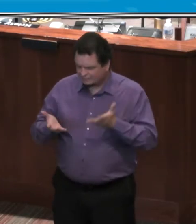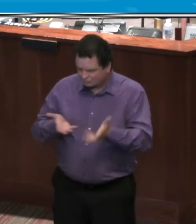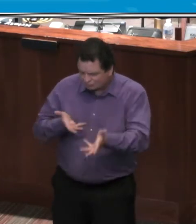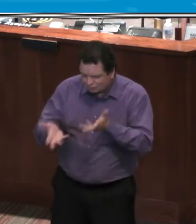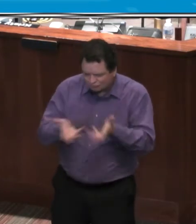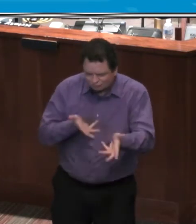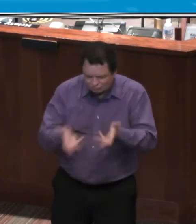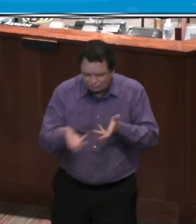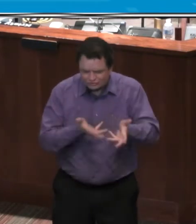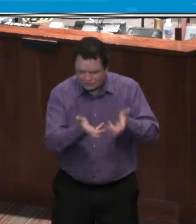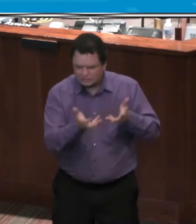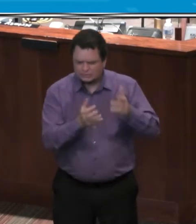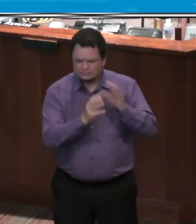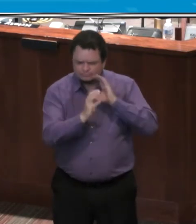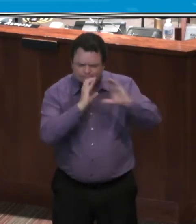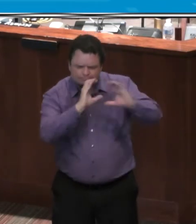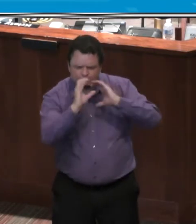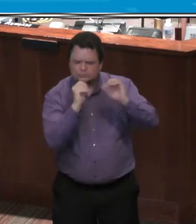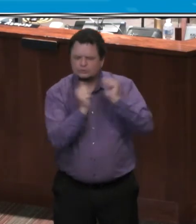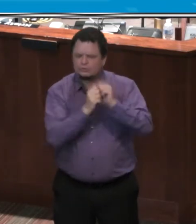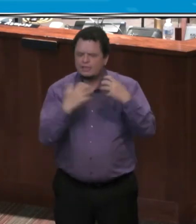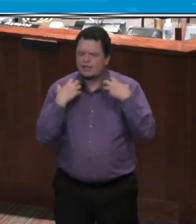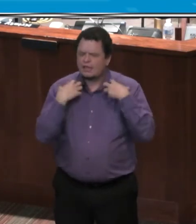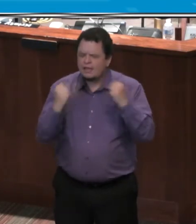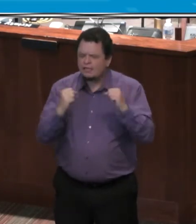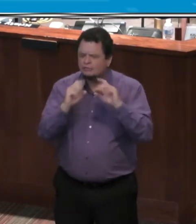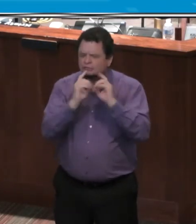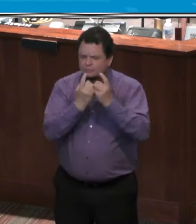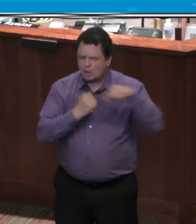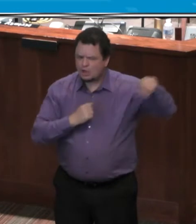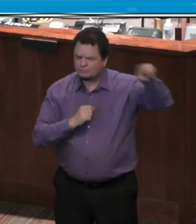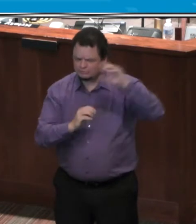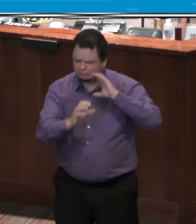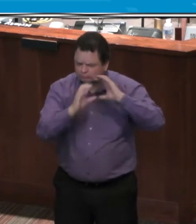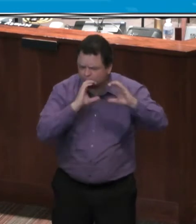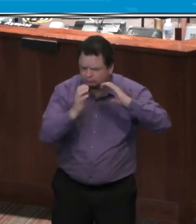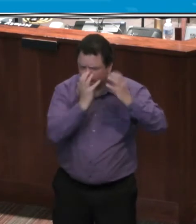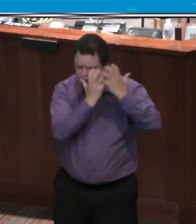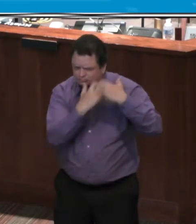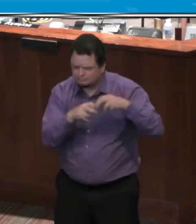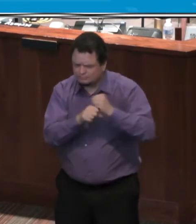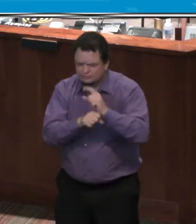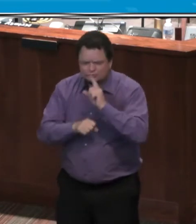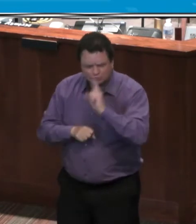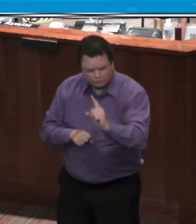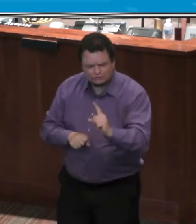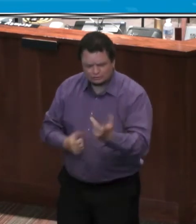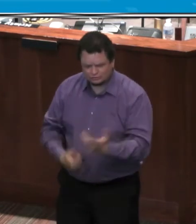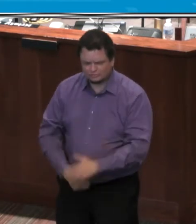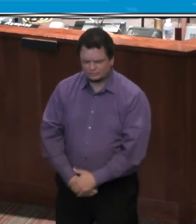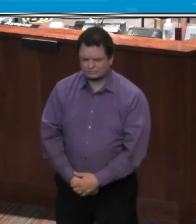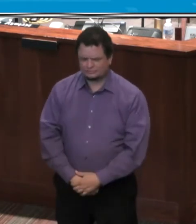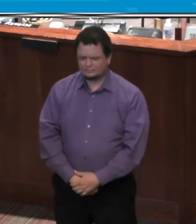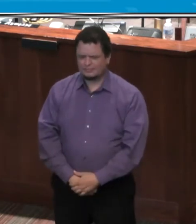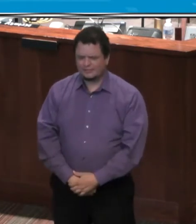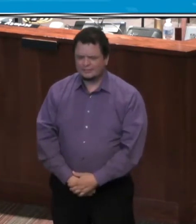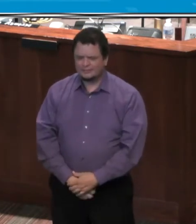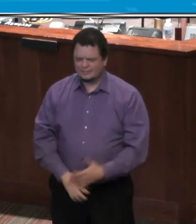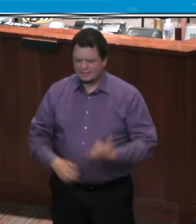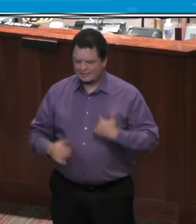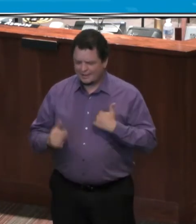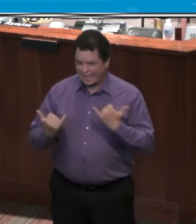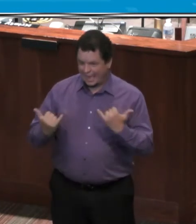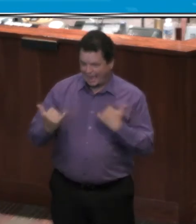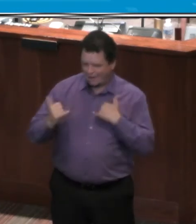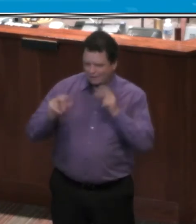just happen. That's part of the positioning thing. So I'm looking forward to hearing, I think, later in our COVID-19 update later